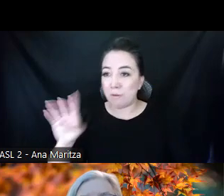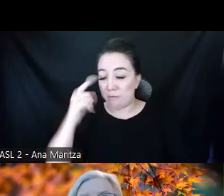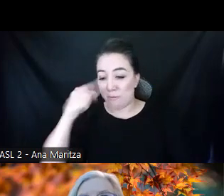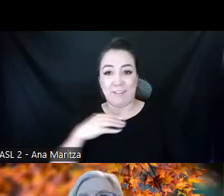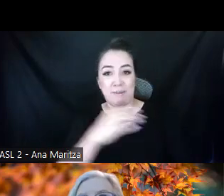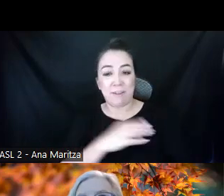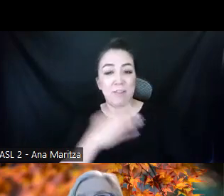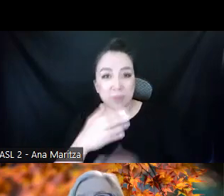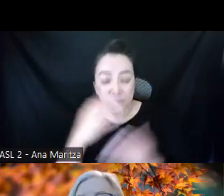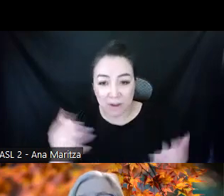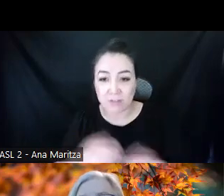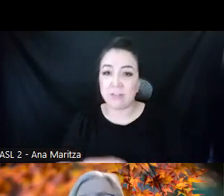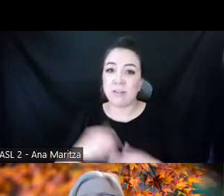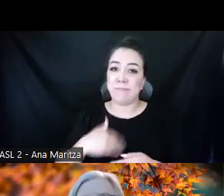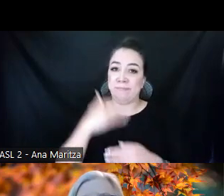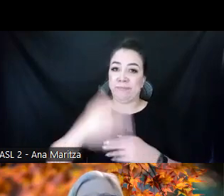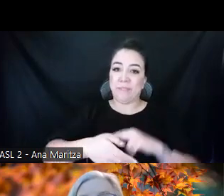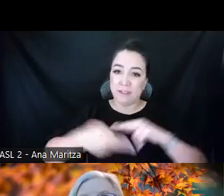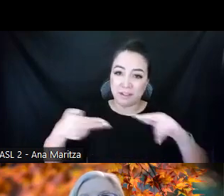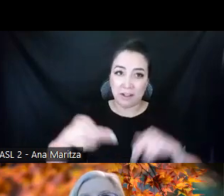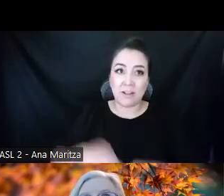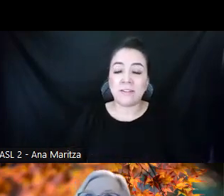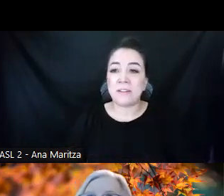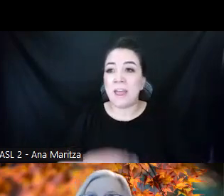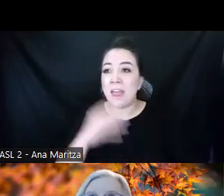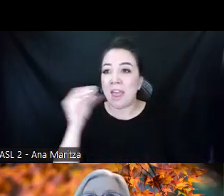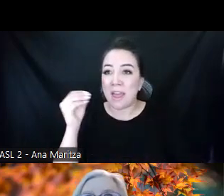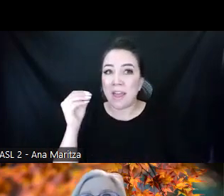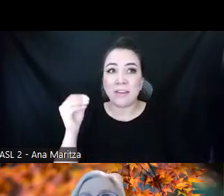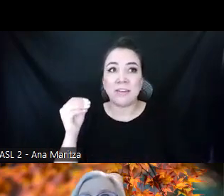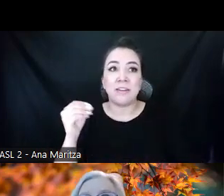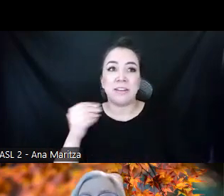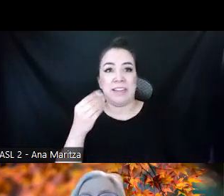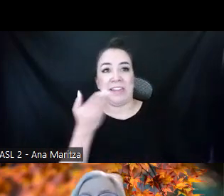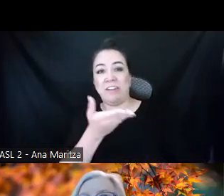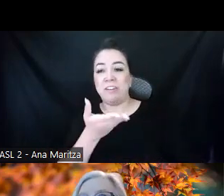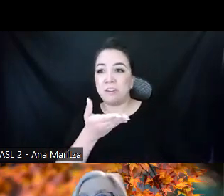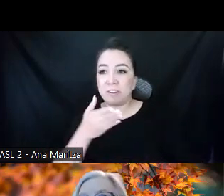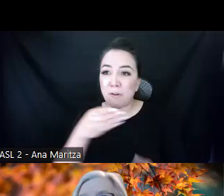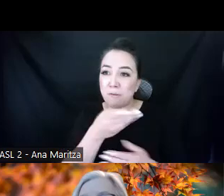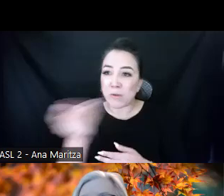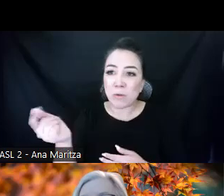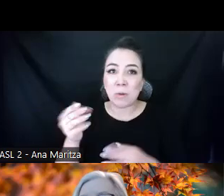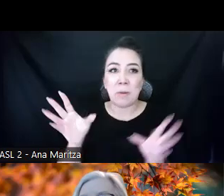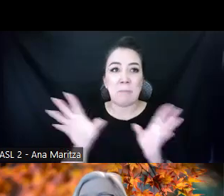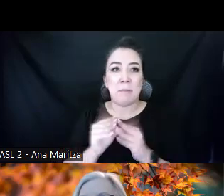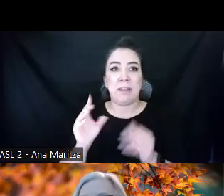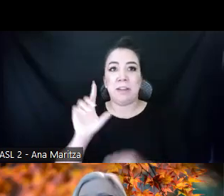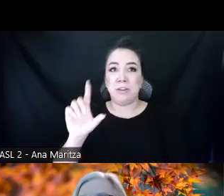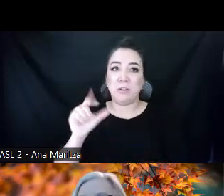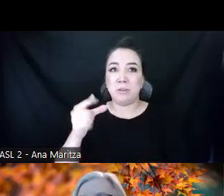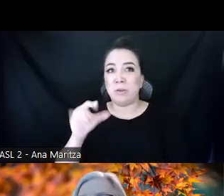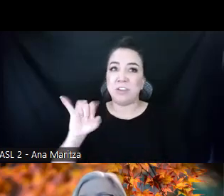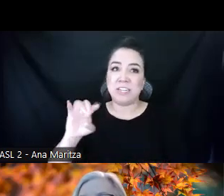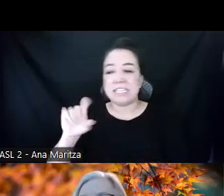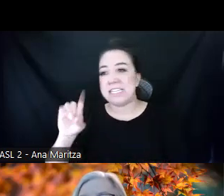So let's move to the next slide. And here are a few meeting logistics for